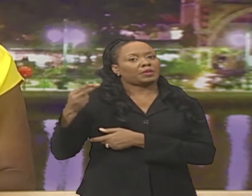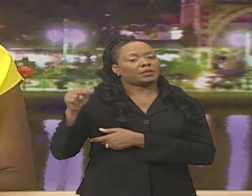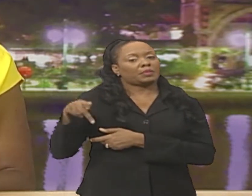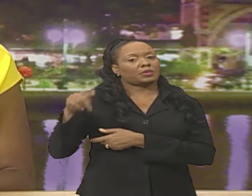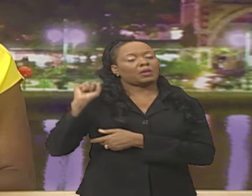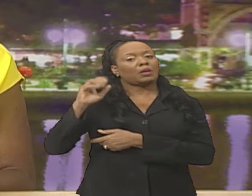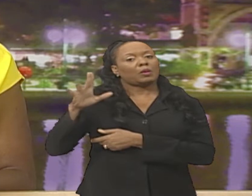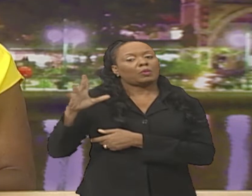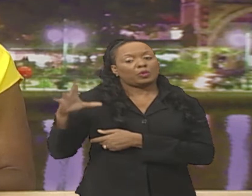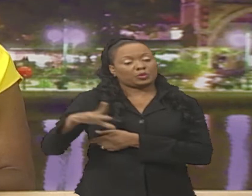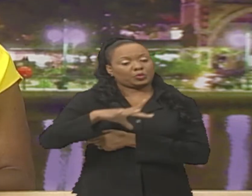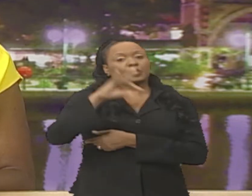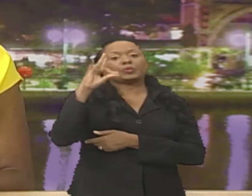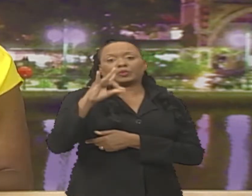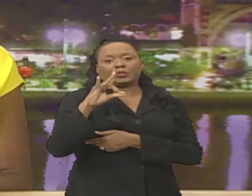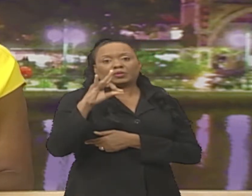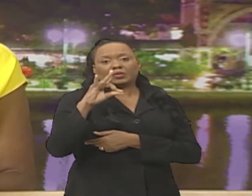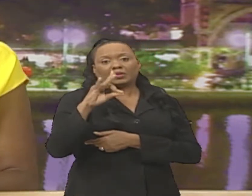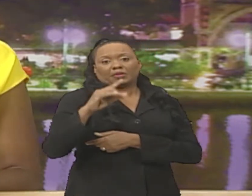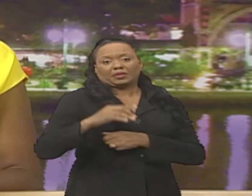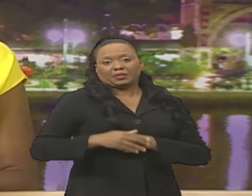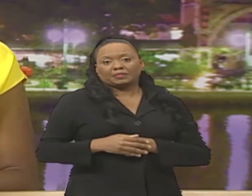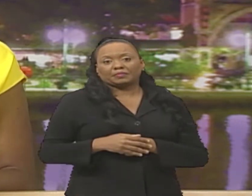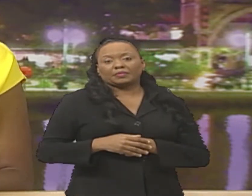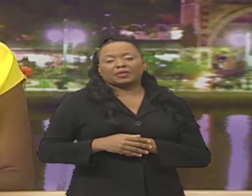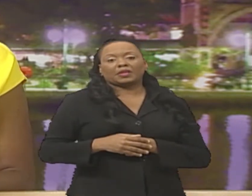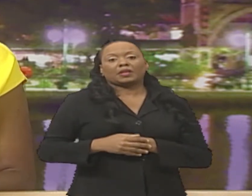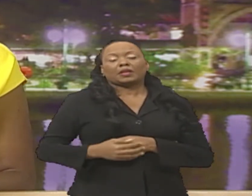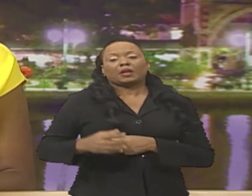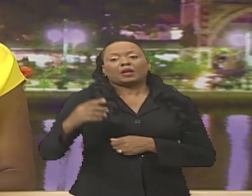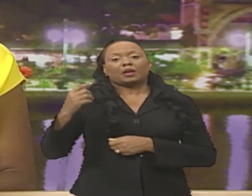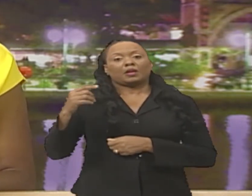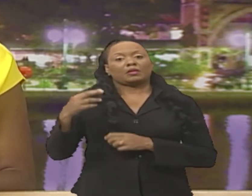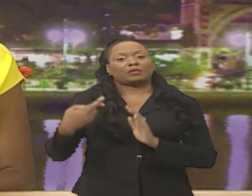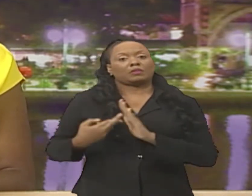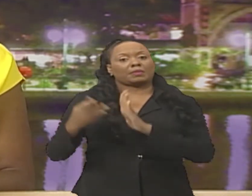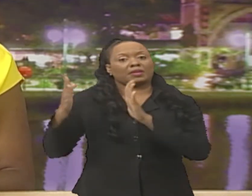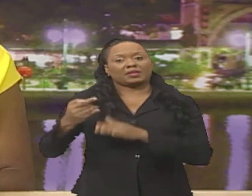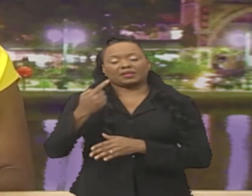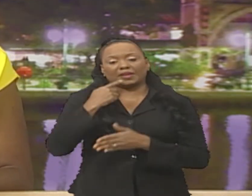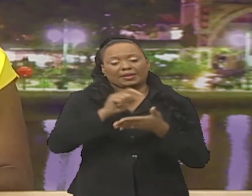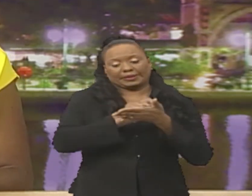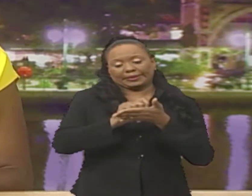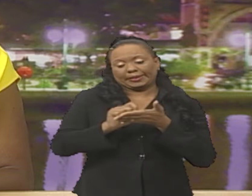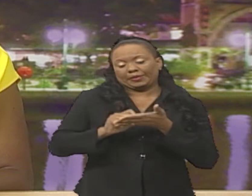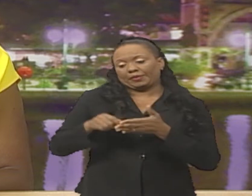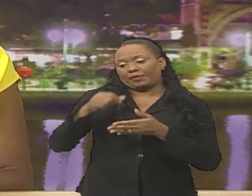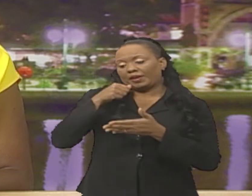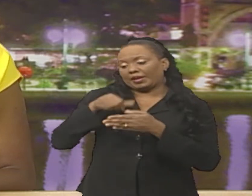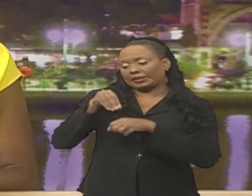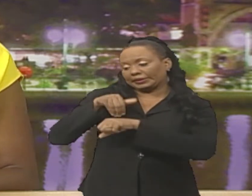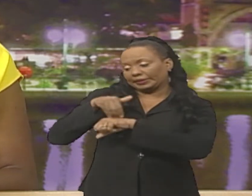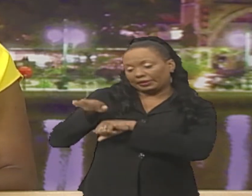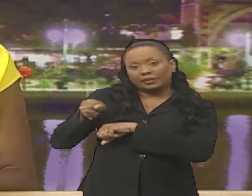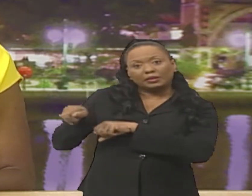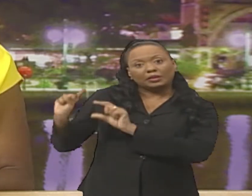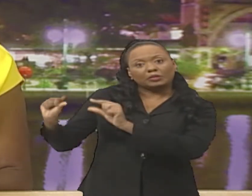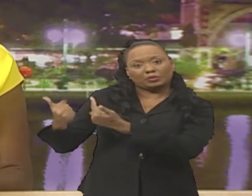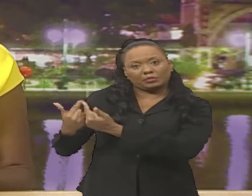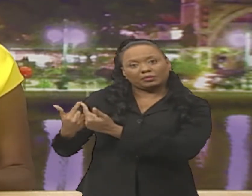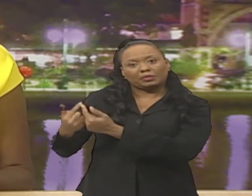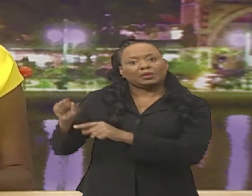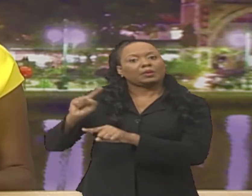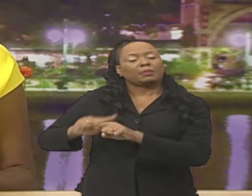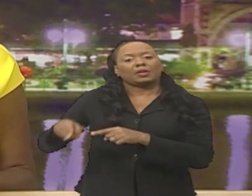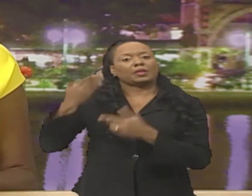Diocesan Administrator Canon Wayne Isaacs, who tells Cbc News they sent a letter to the regional body recently. However, he could